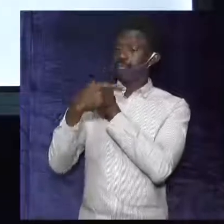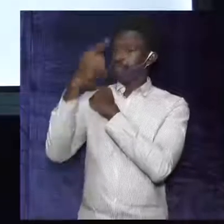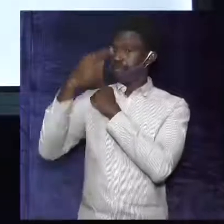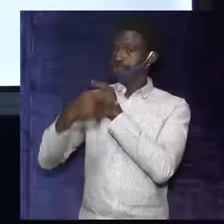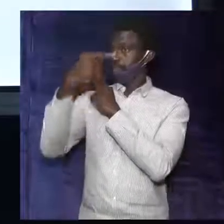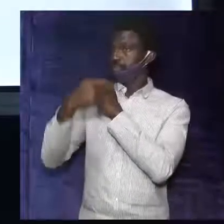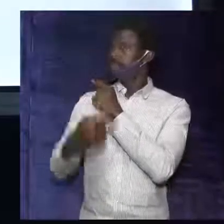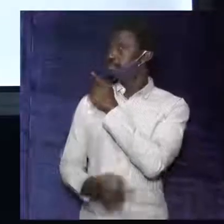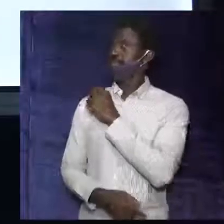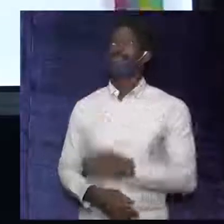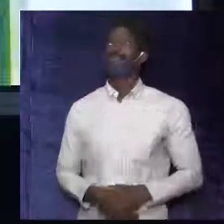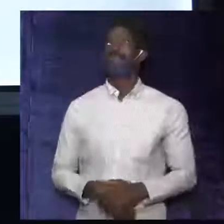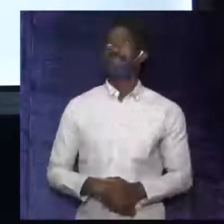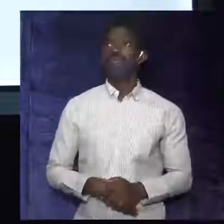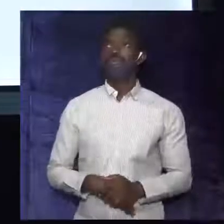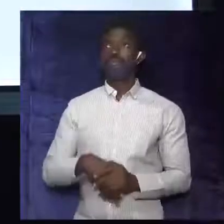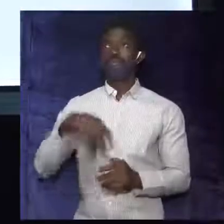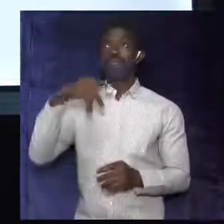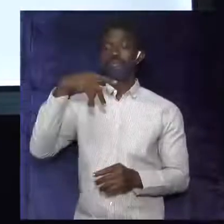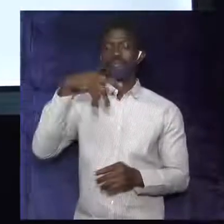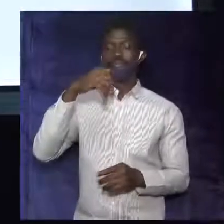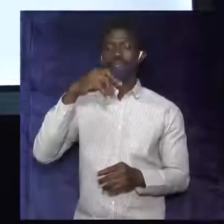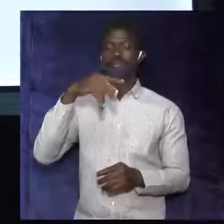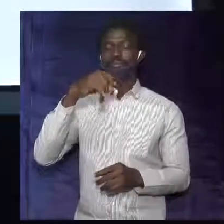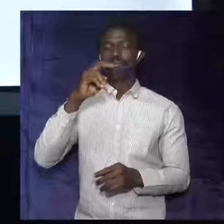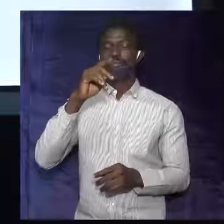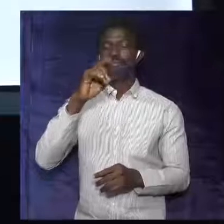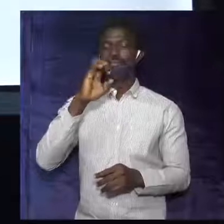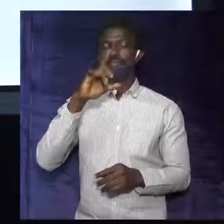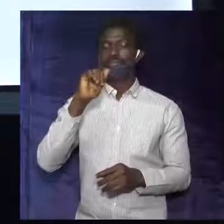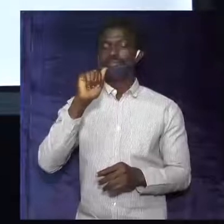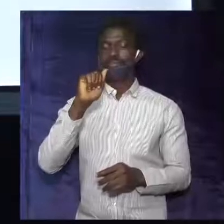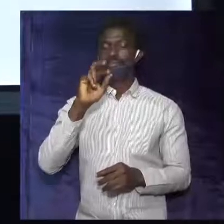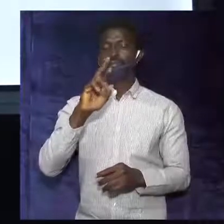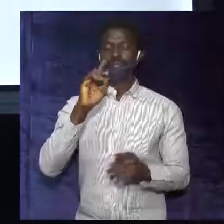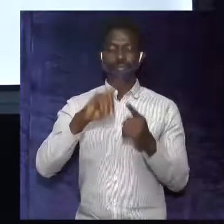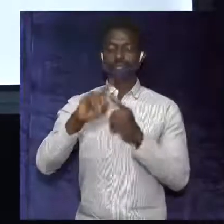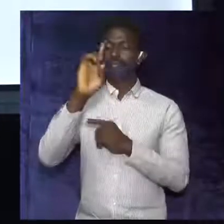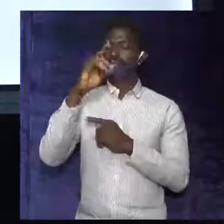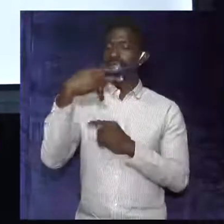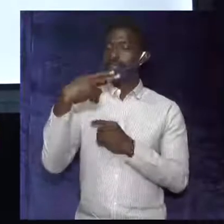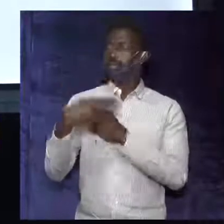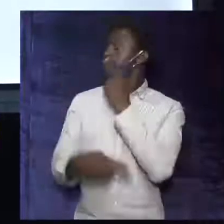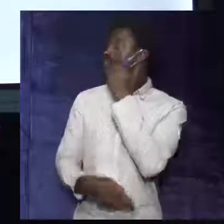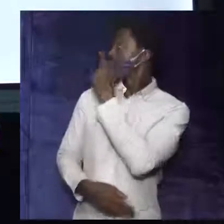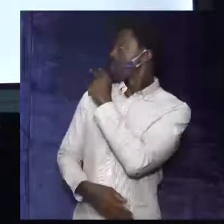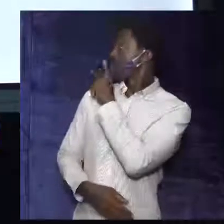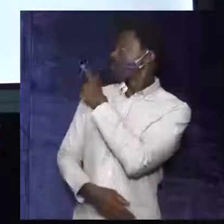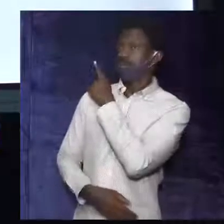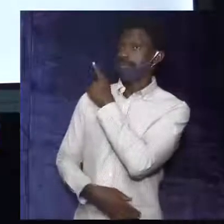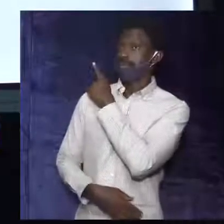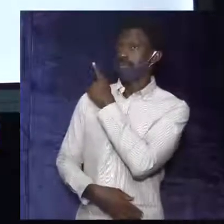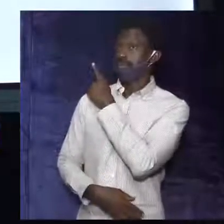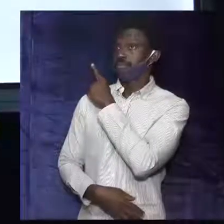Also CG will be perpendicular to it. This one says which one is perpendicular to DH. Where is DH? Here is